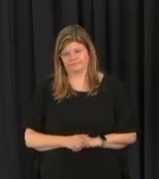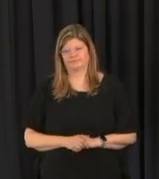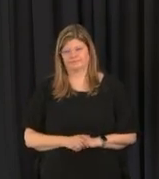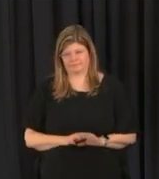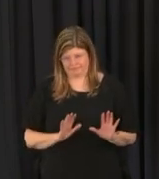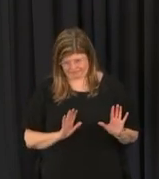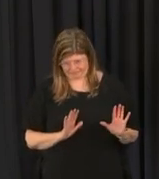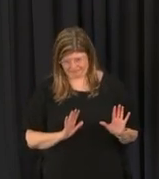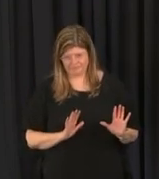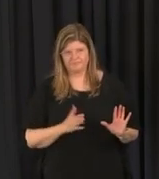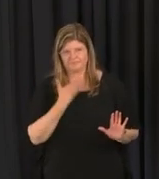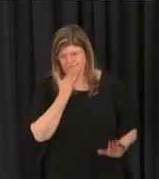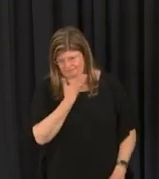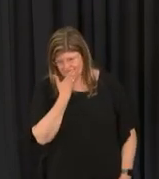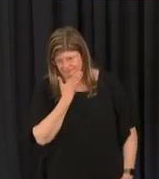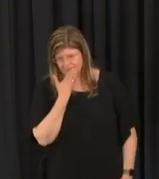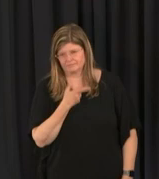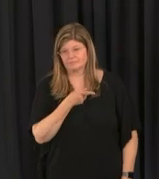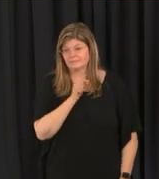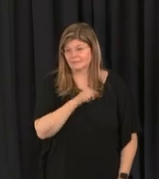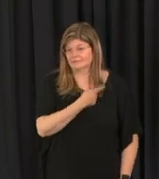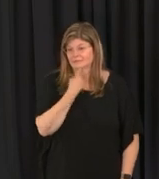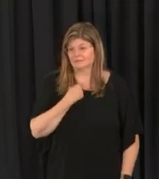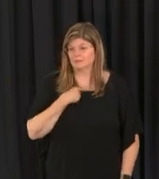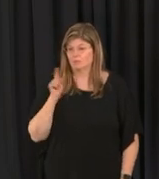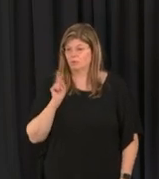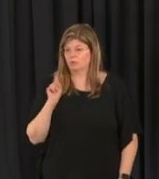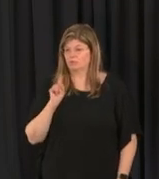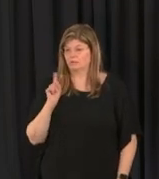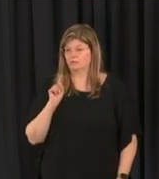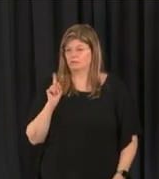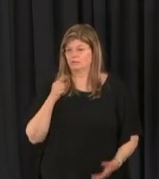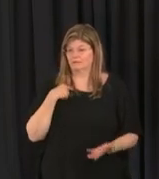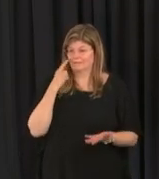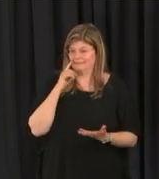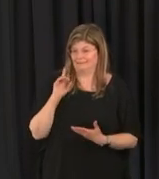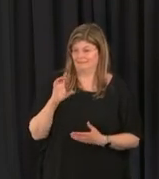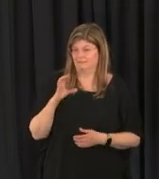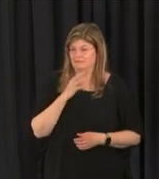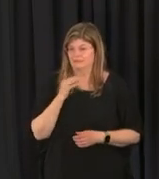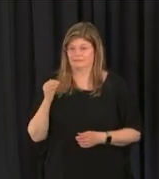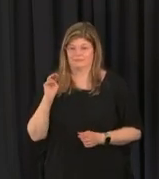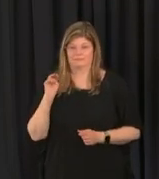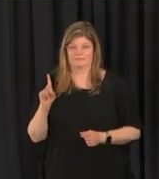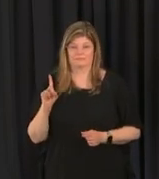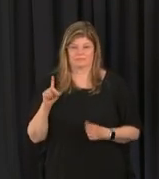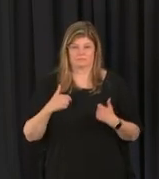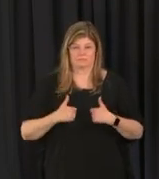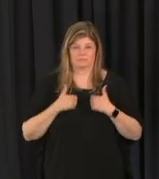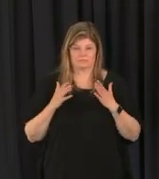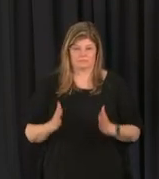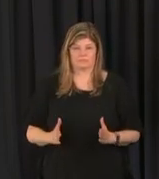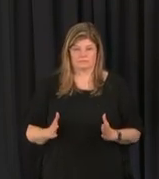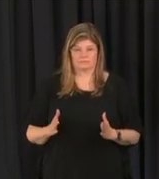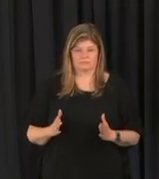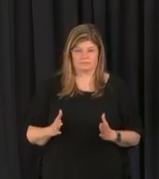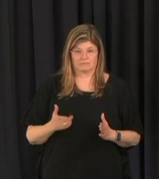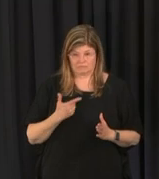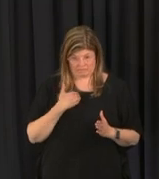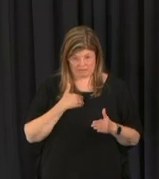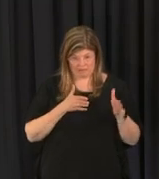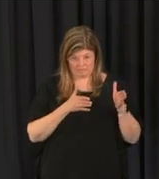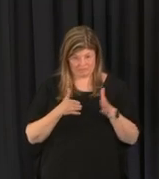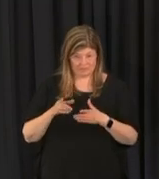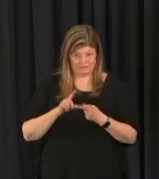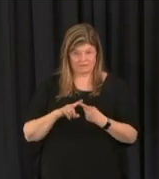tell us just kind of where we stand as far as DC and Maryland residents? Do you have any plans to